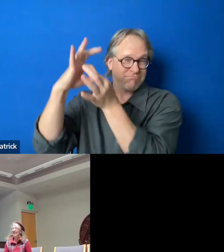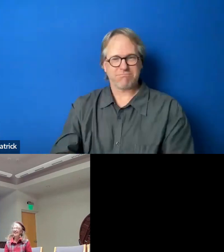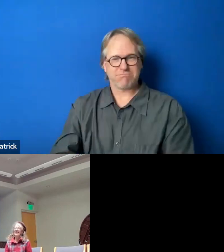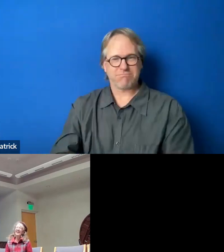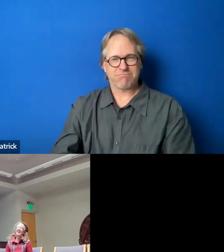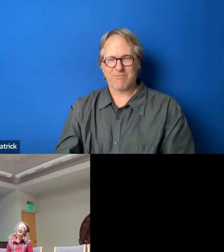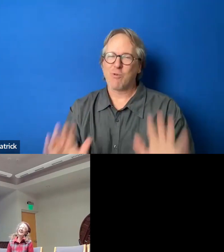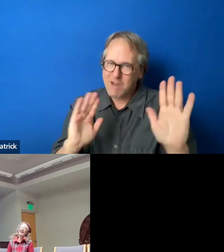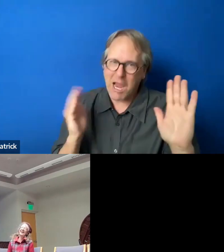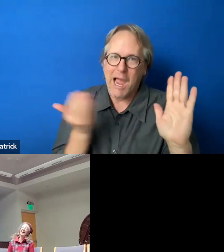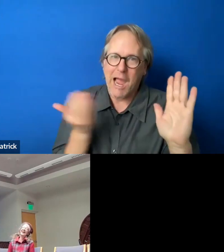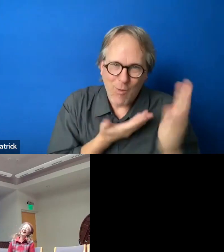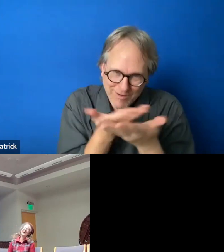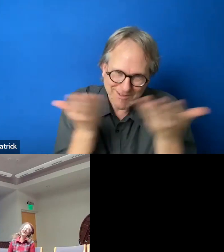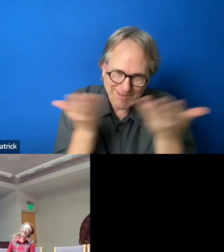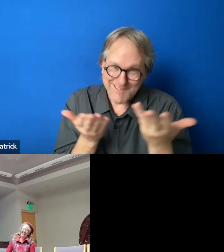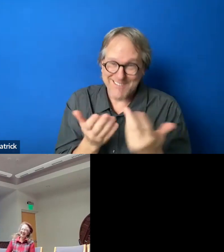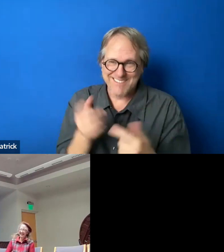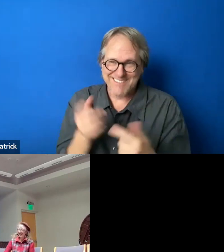Ours. Right.